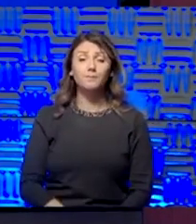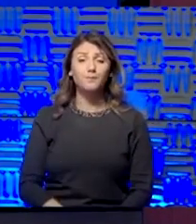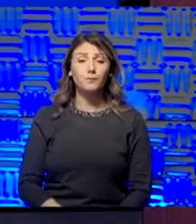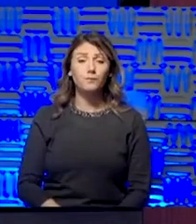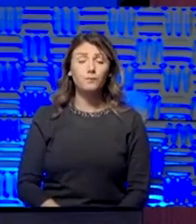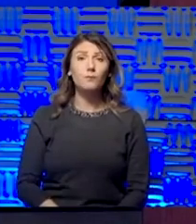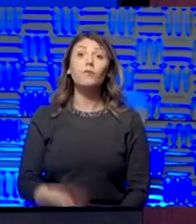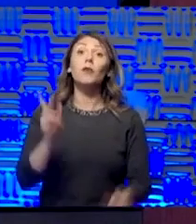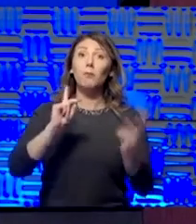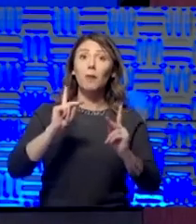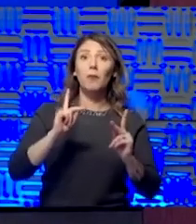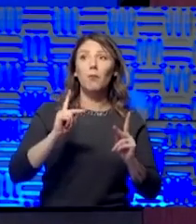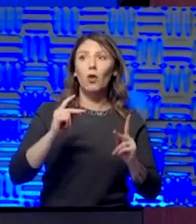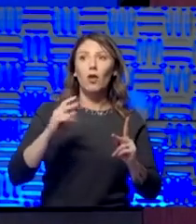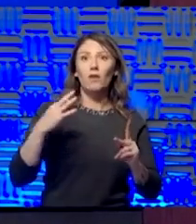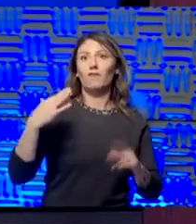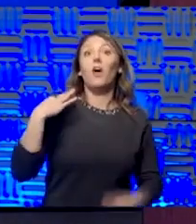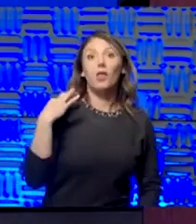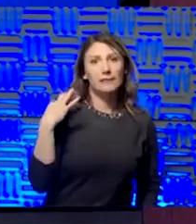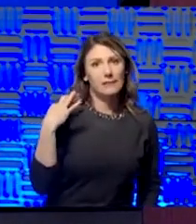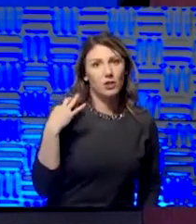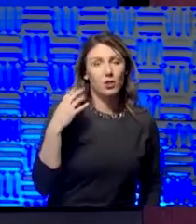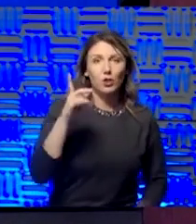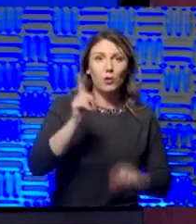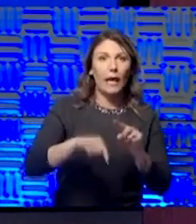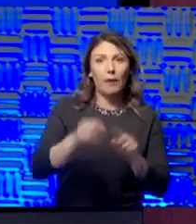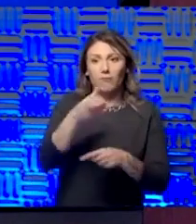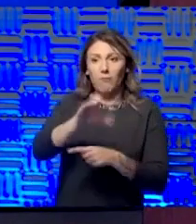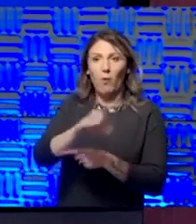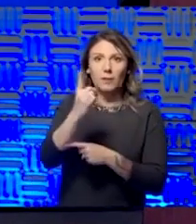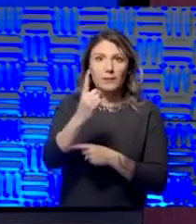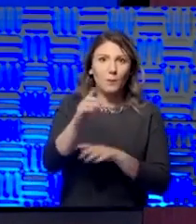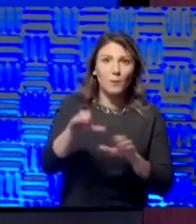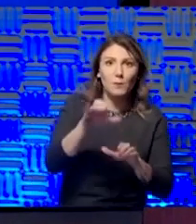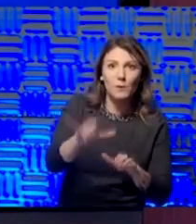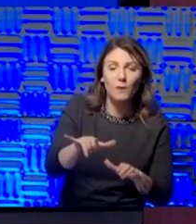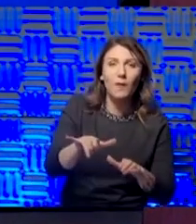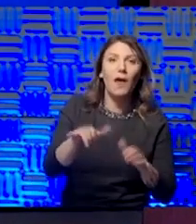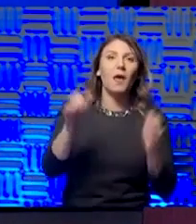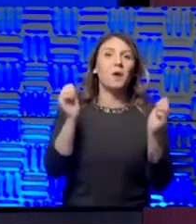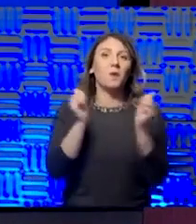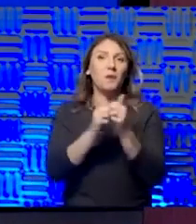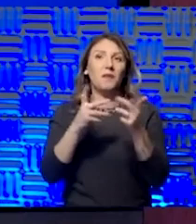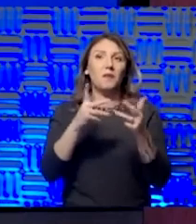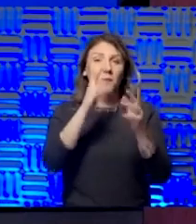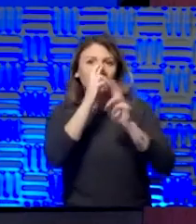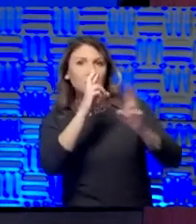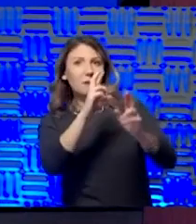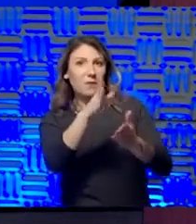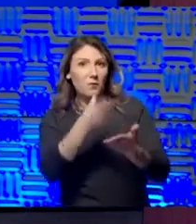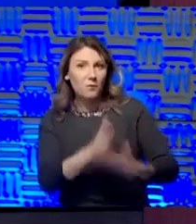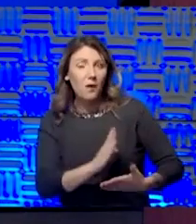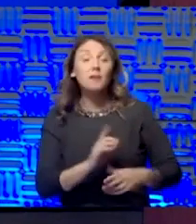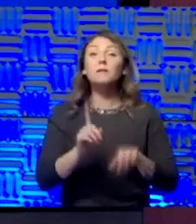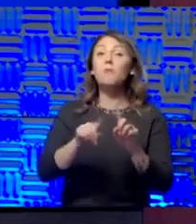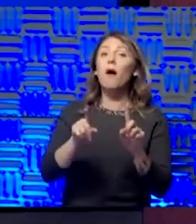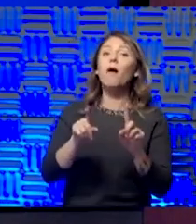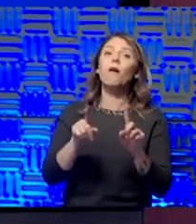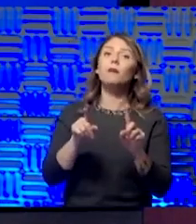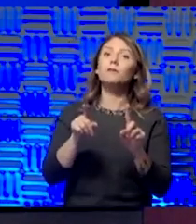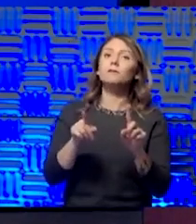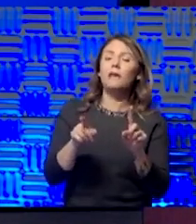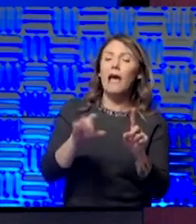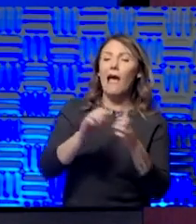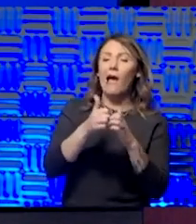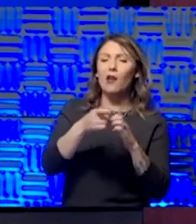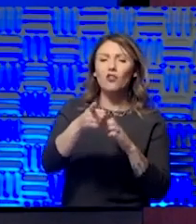people have to volunteer. You can't do it against their wish. So I think we're safe on the civil liberty part of that part of it. But that was the way you can try and find the